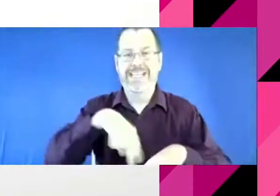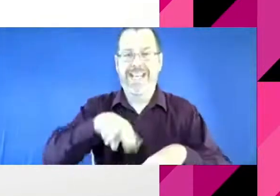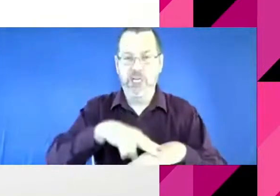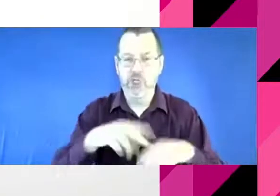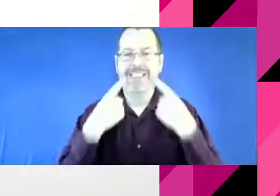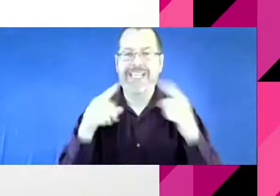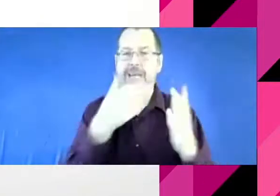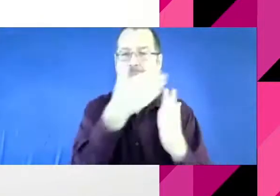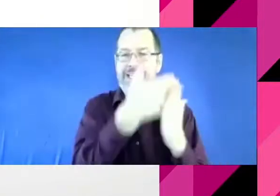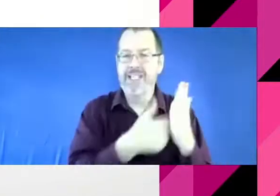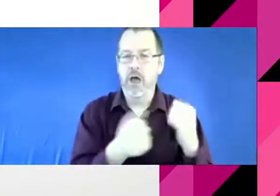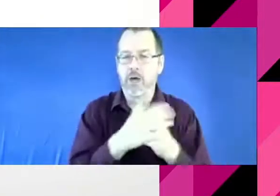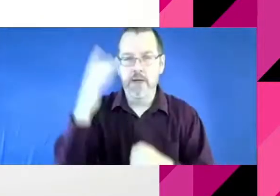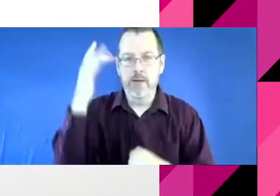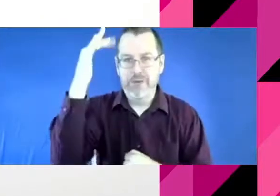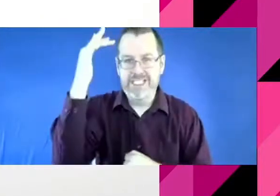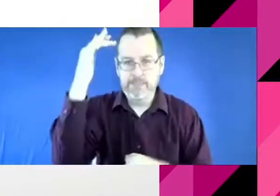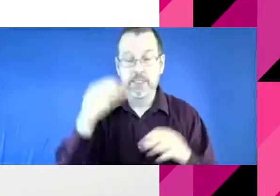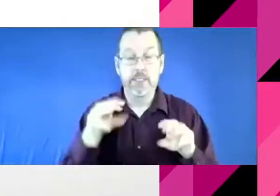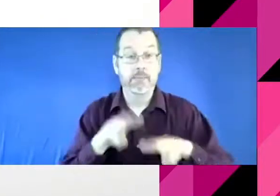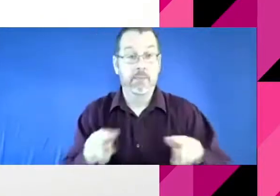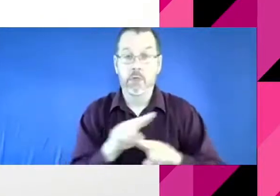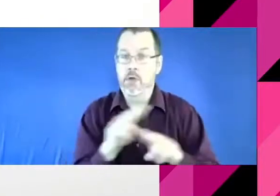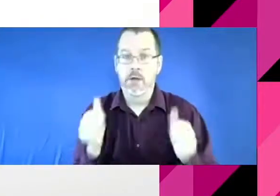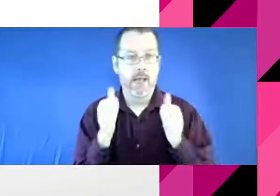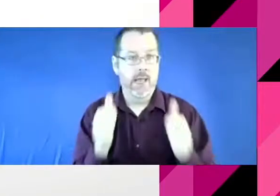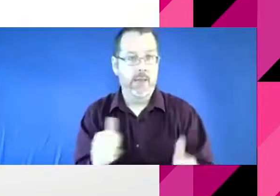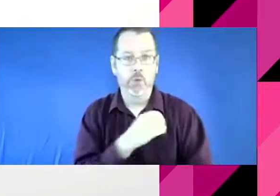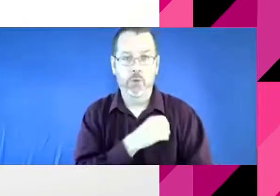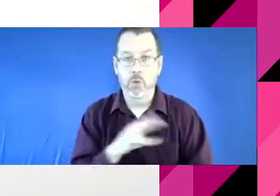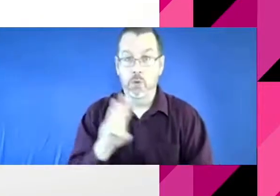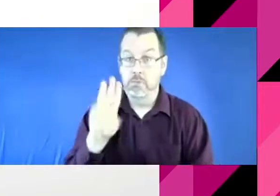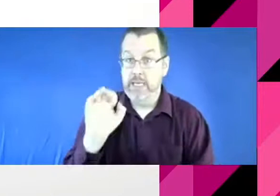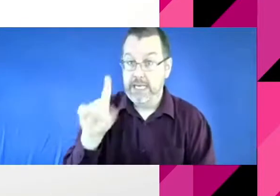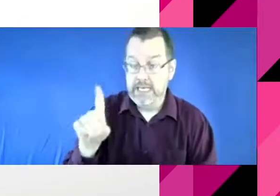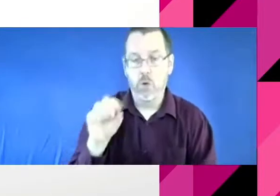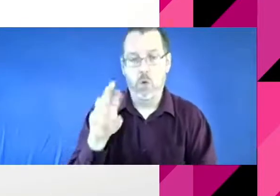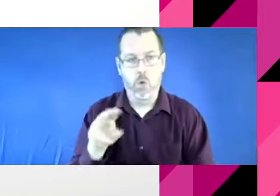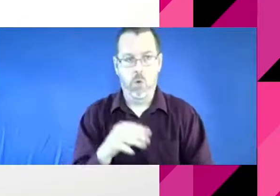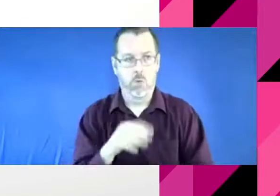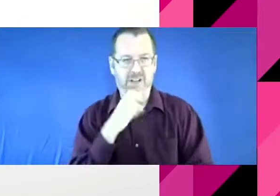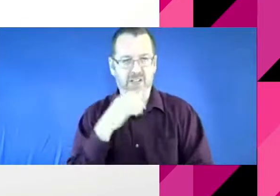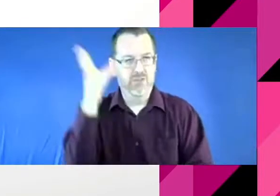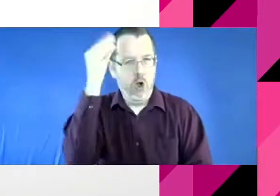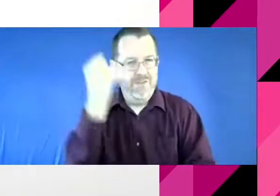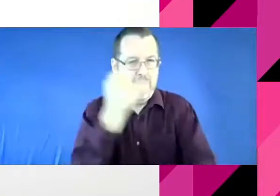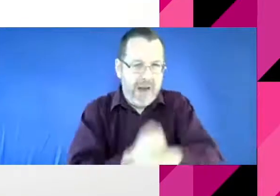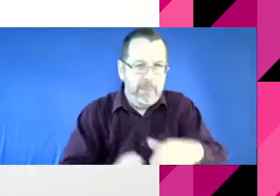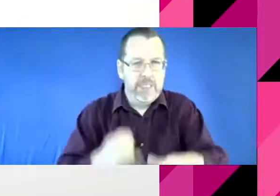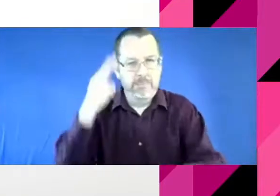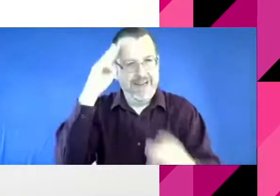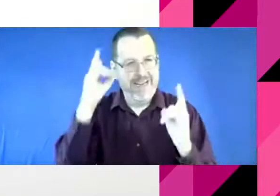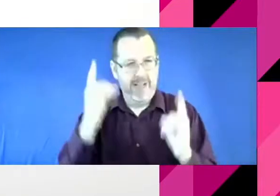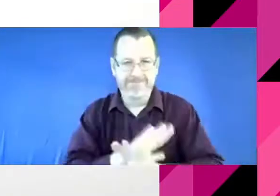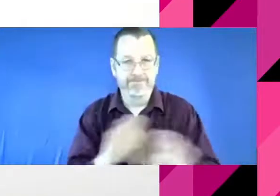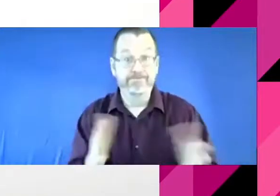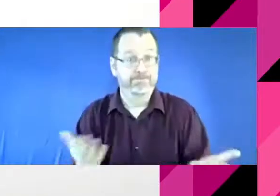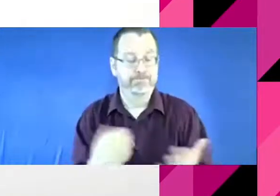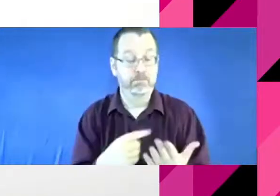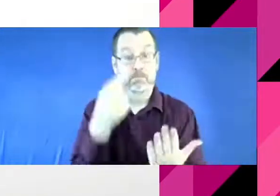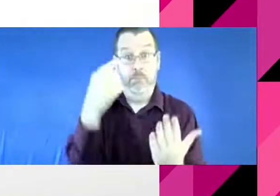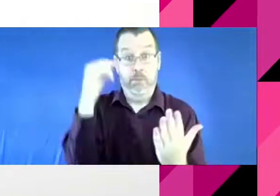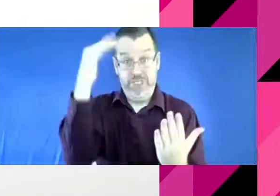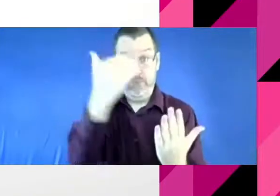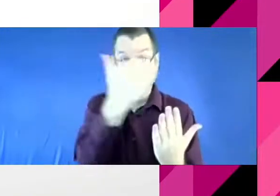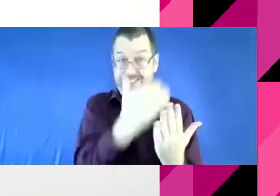to plead or found not guilty by reason of cognitive or mental health impairment. These national principles recognise the